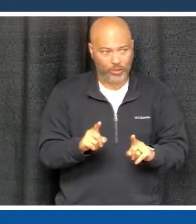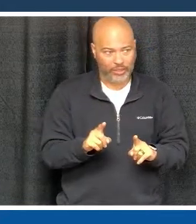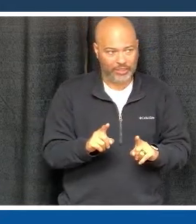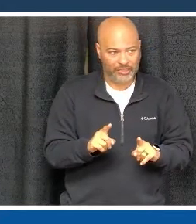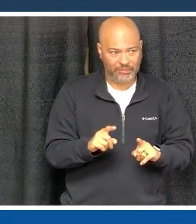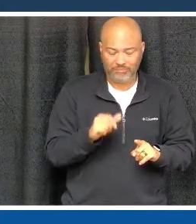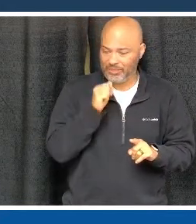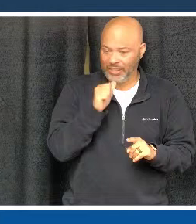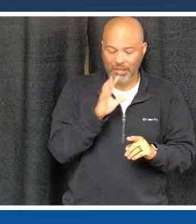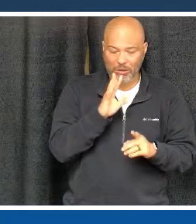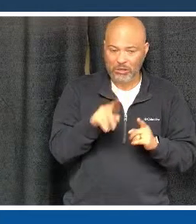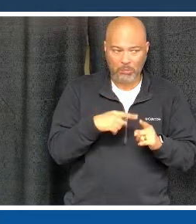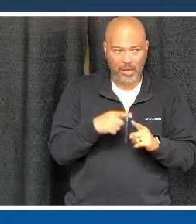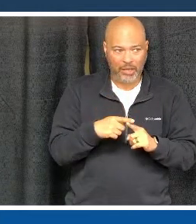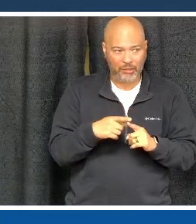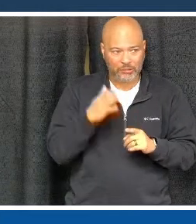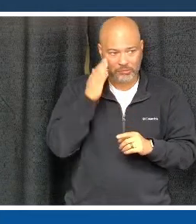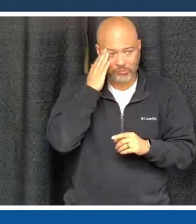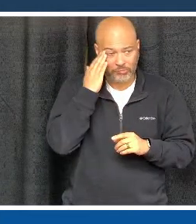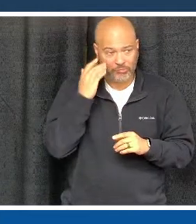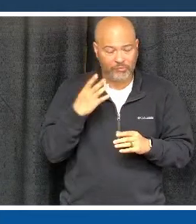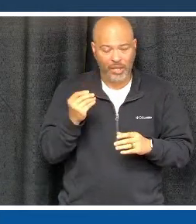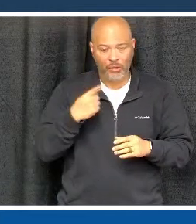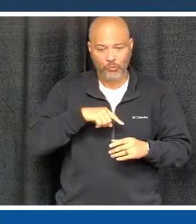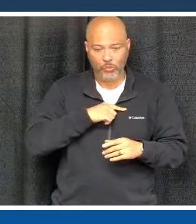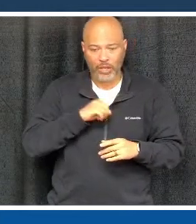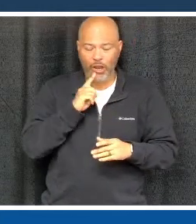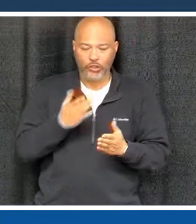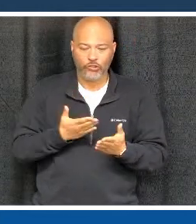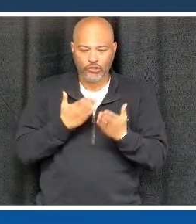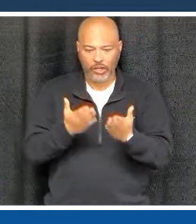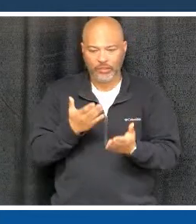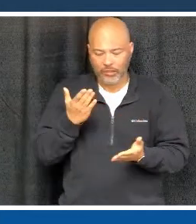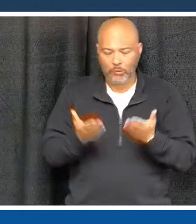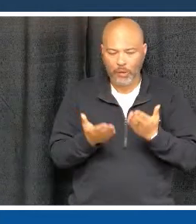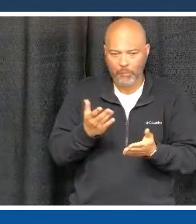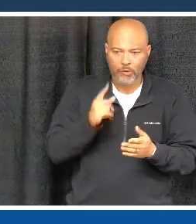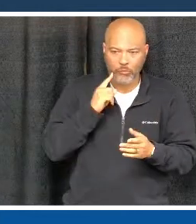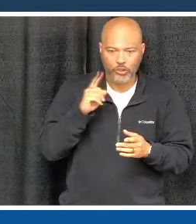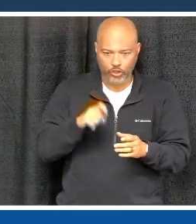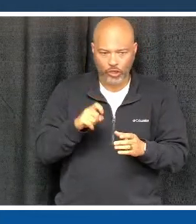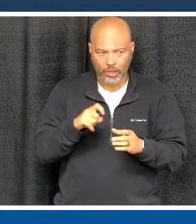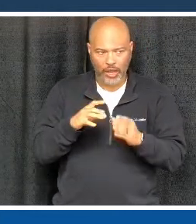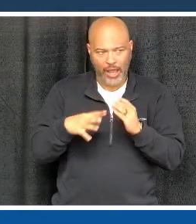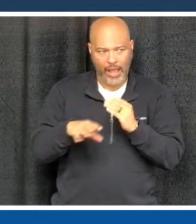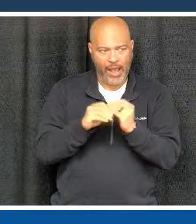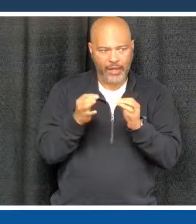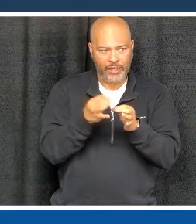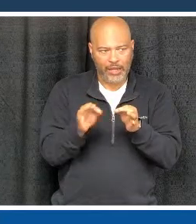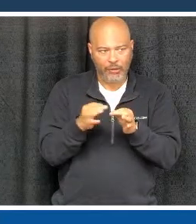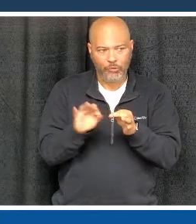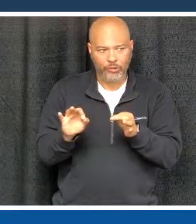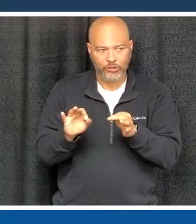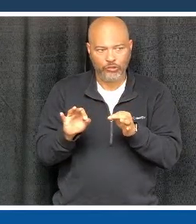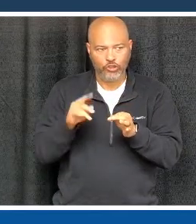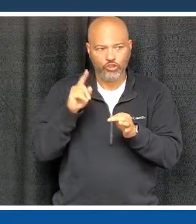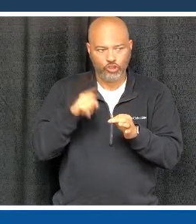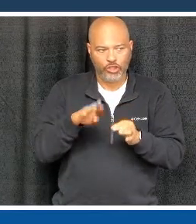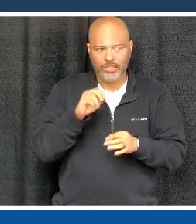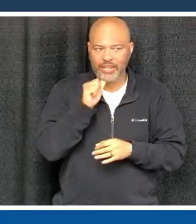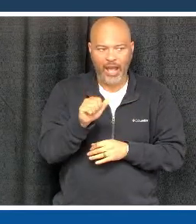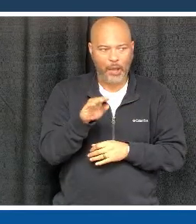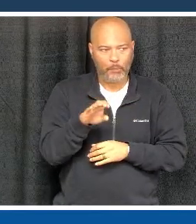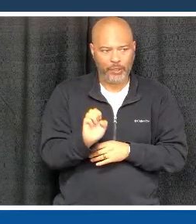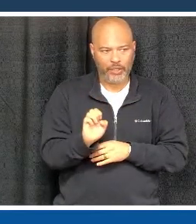is not addressed, and we are suggesting that it be addressed in that the Ethics Commission should not